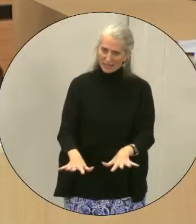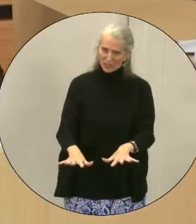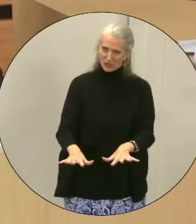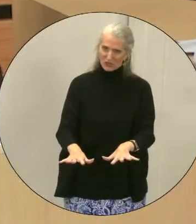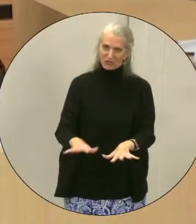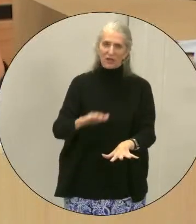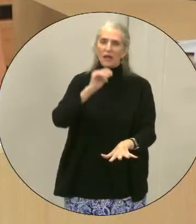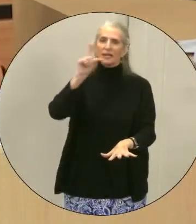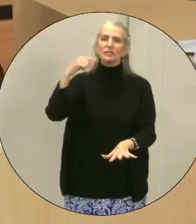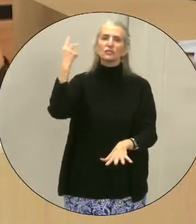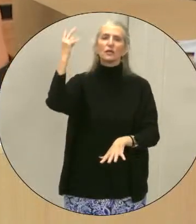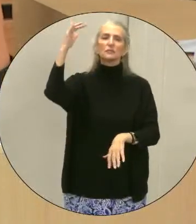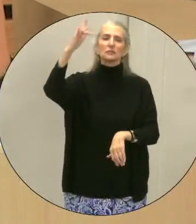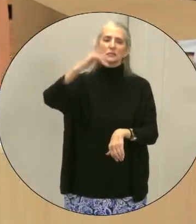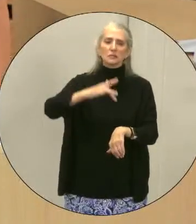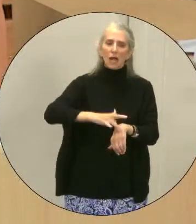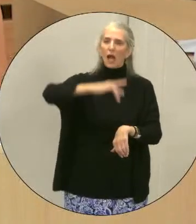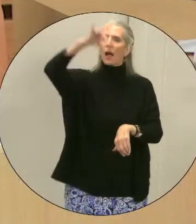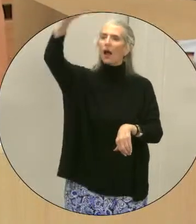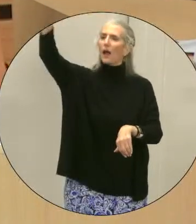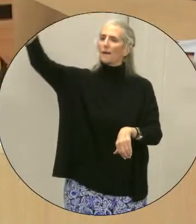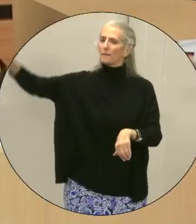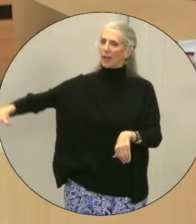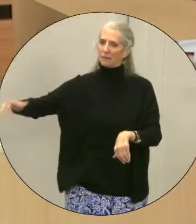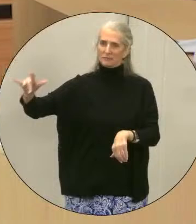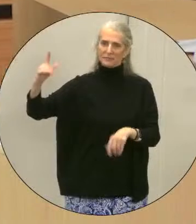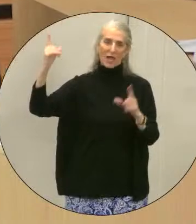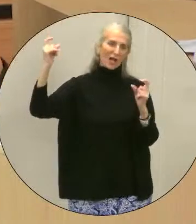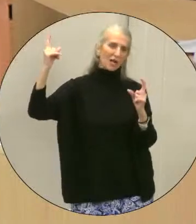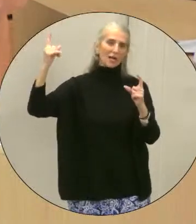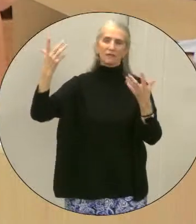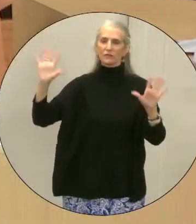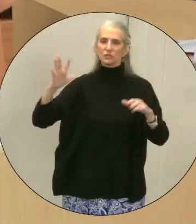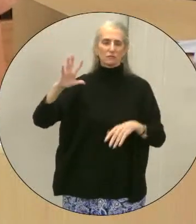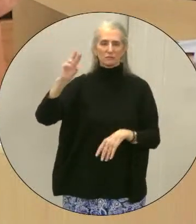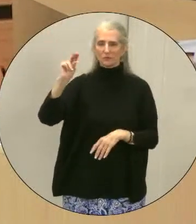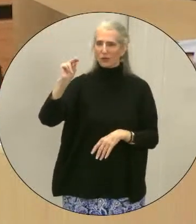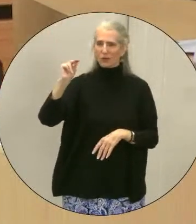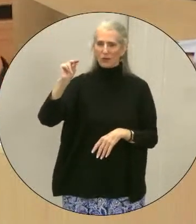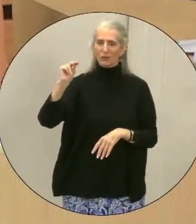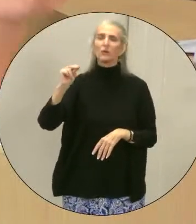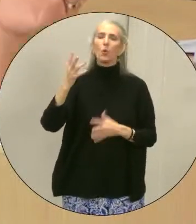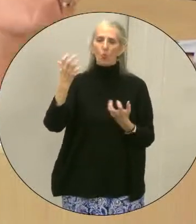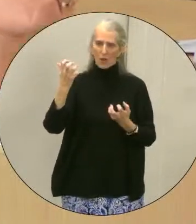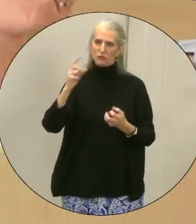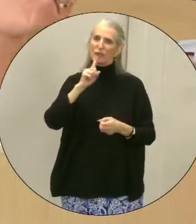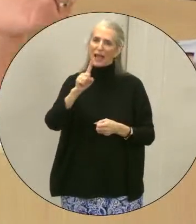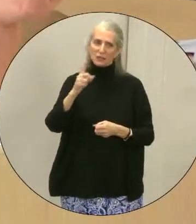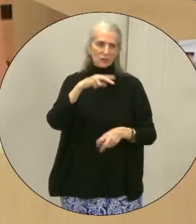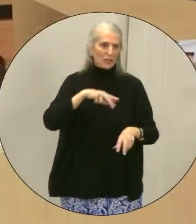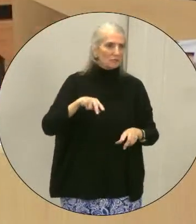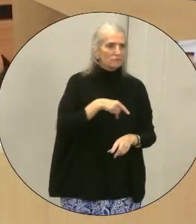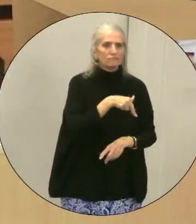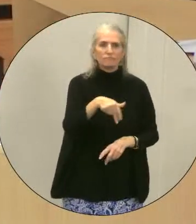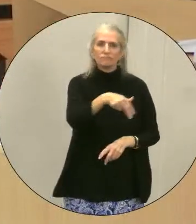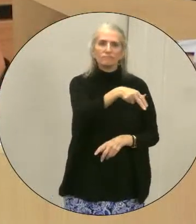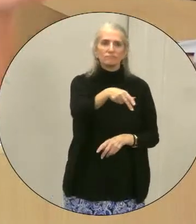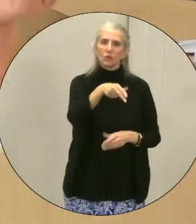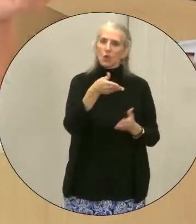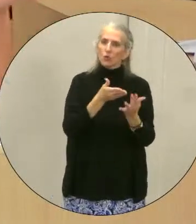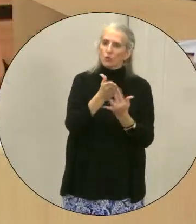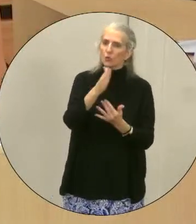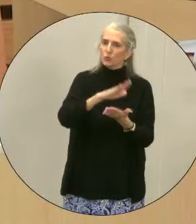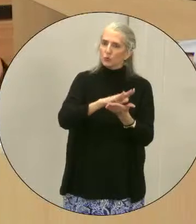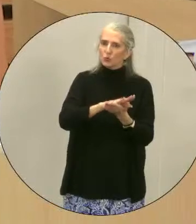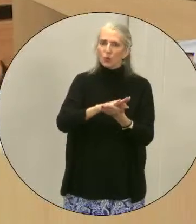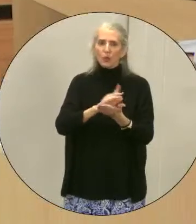not just visiting our schools for photo ops, but actually wants to tour the school, wants to talk to the teachers, wants to